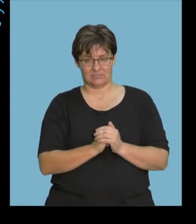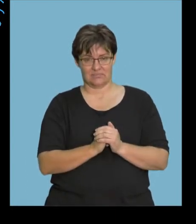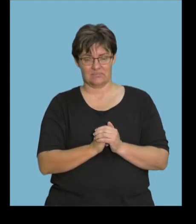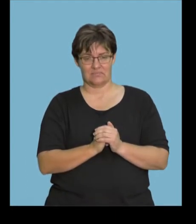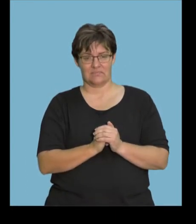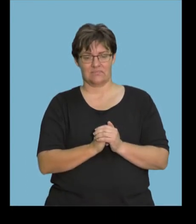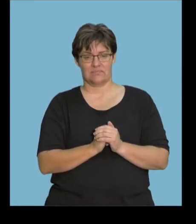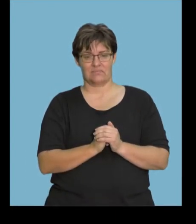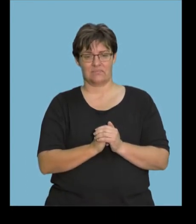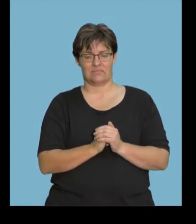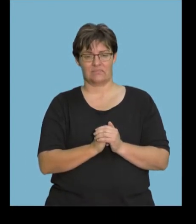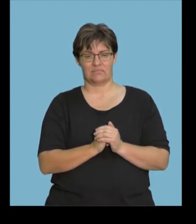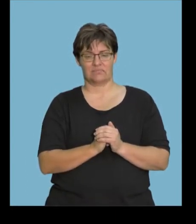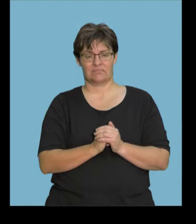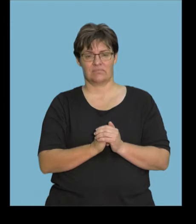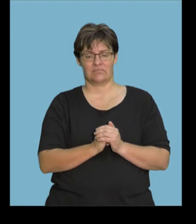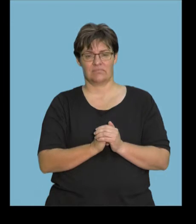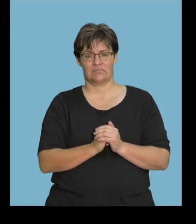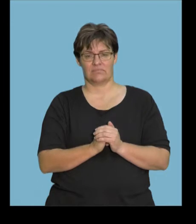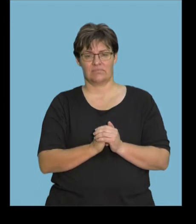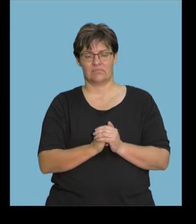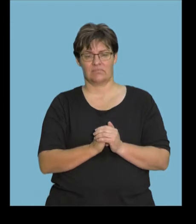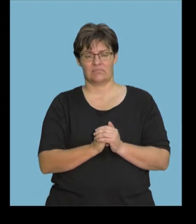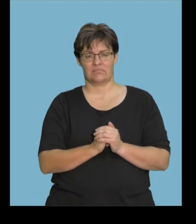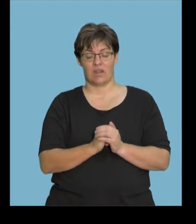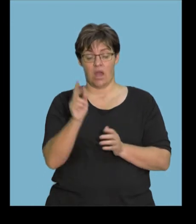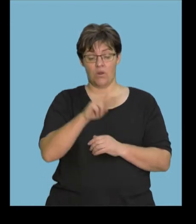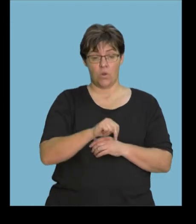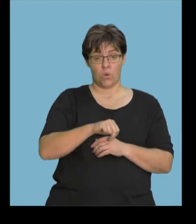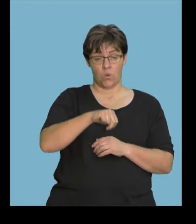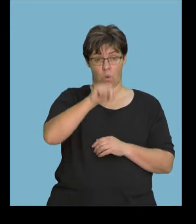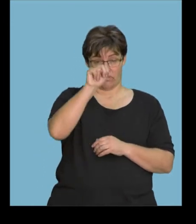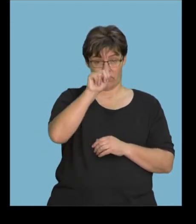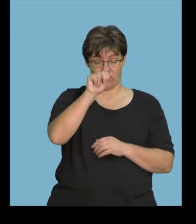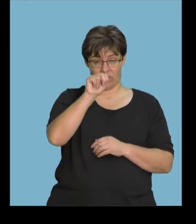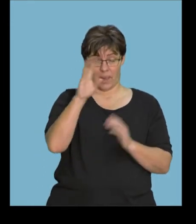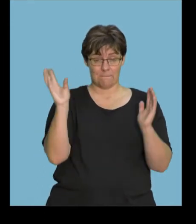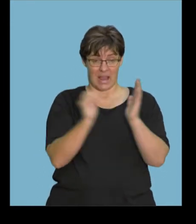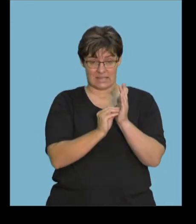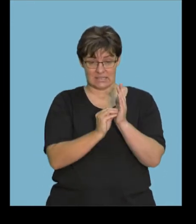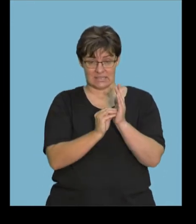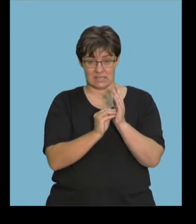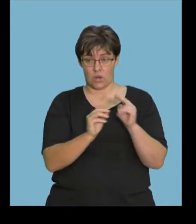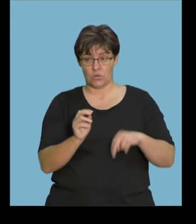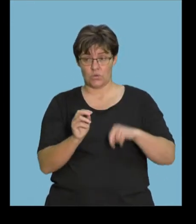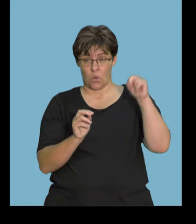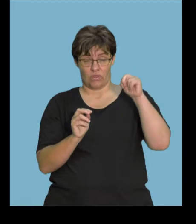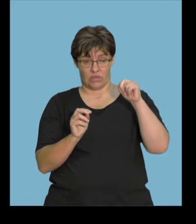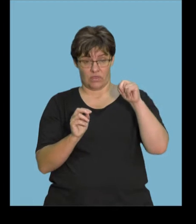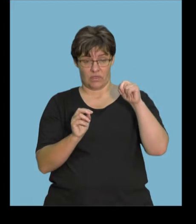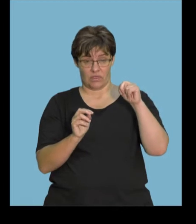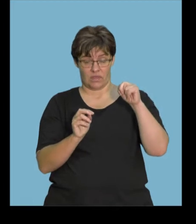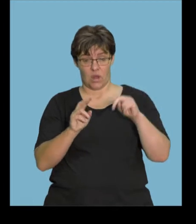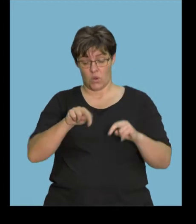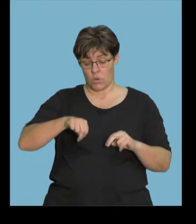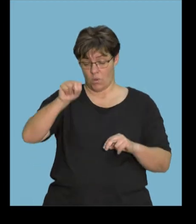a magnet. Okay. Now, what happens, okay, when the north pole of magnets are brought close to each